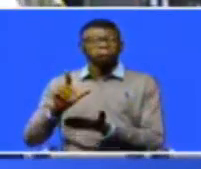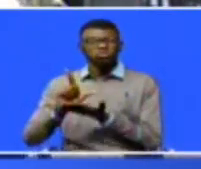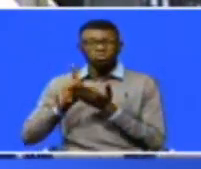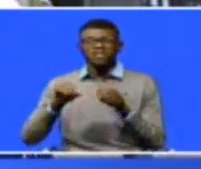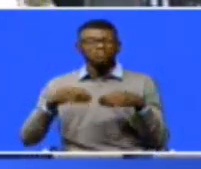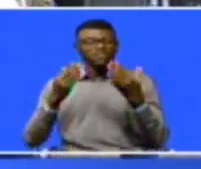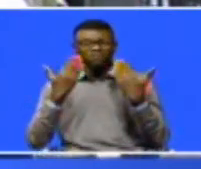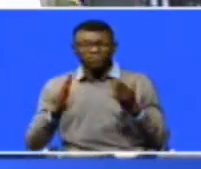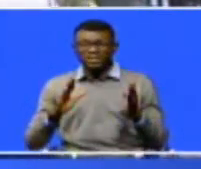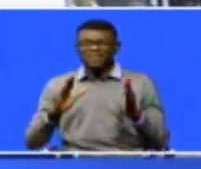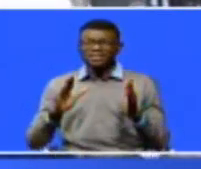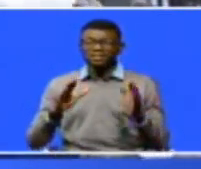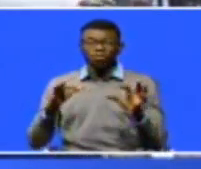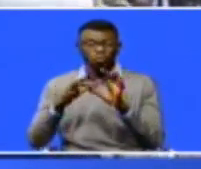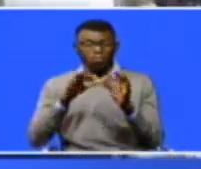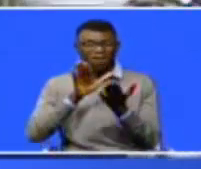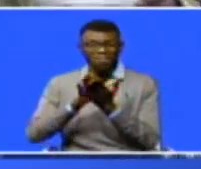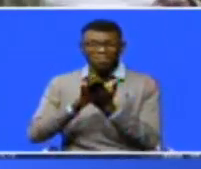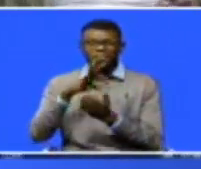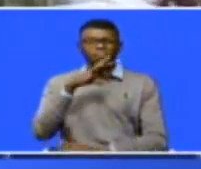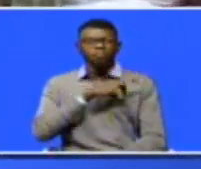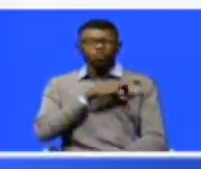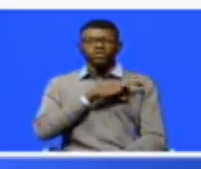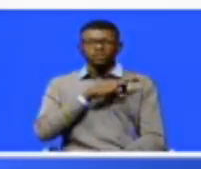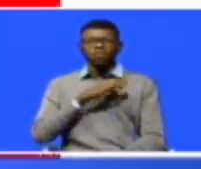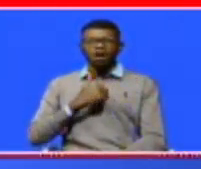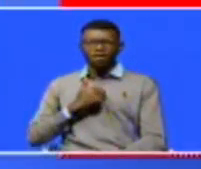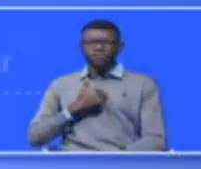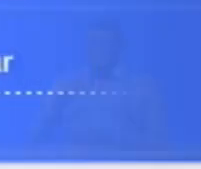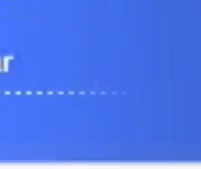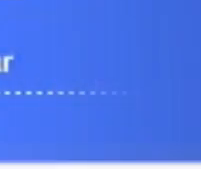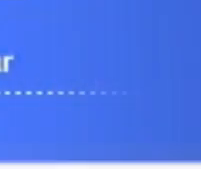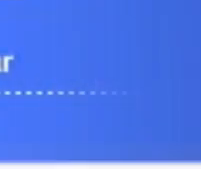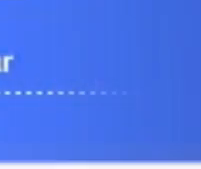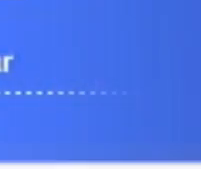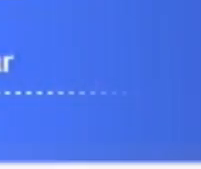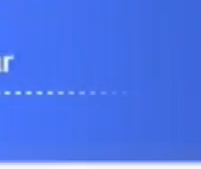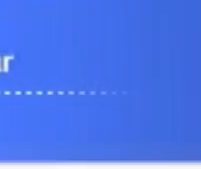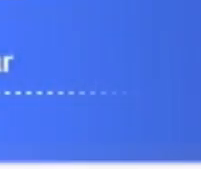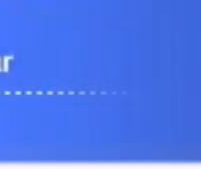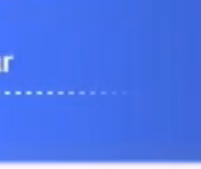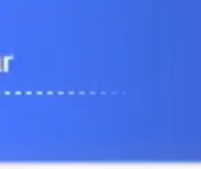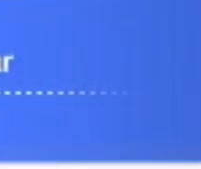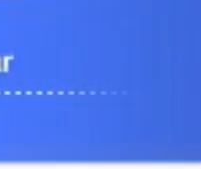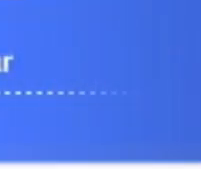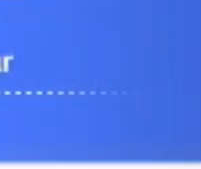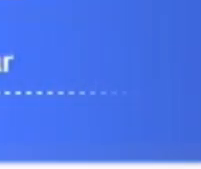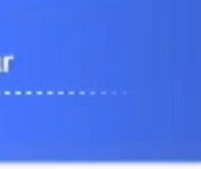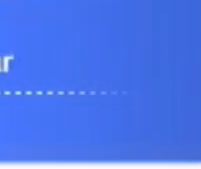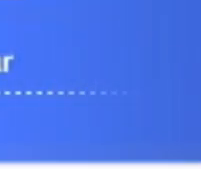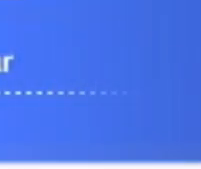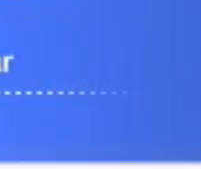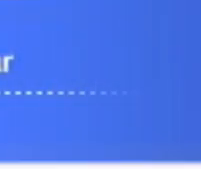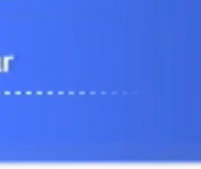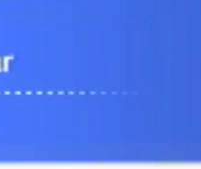hand, Cooperative Bank Group reported a profit after tax of 7.2 billion shillings compared to 7.5